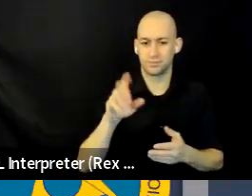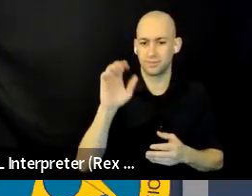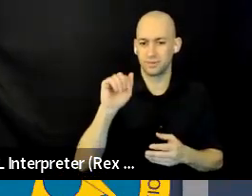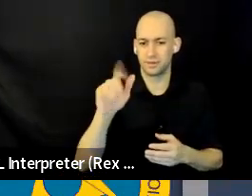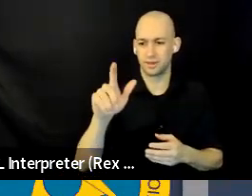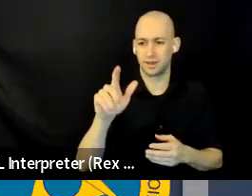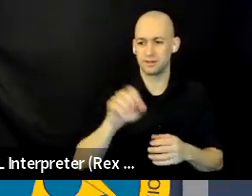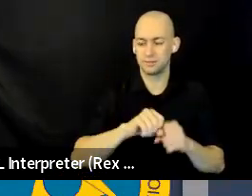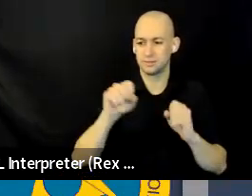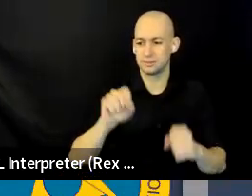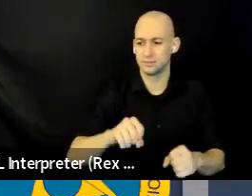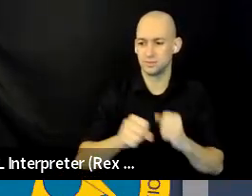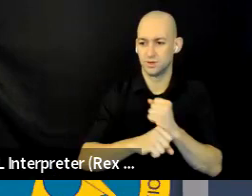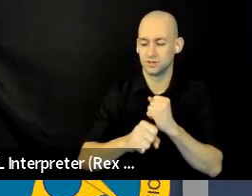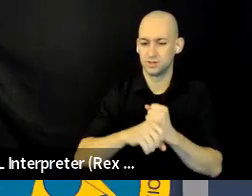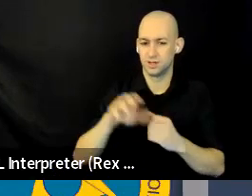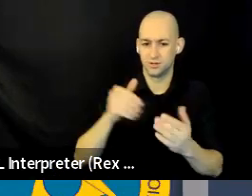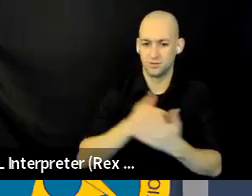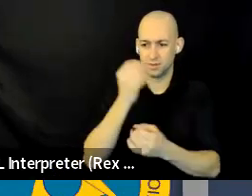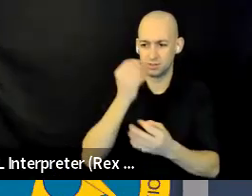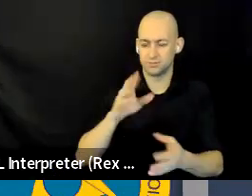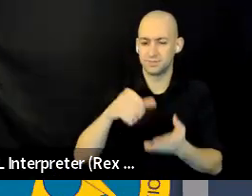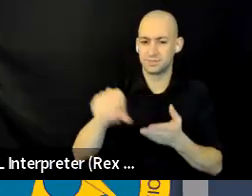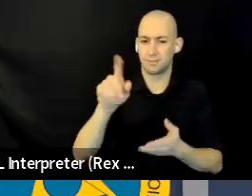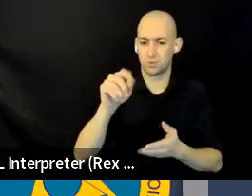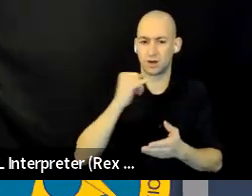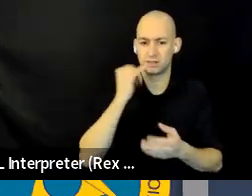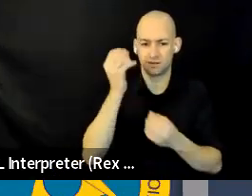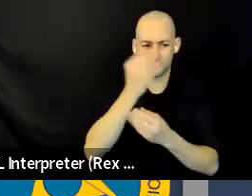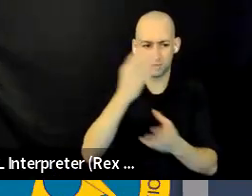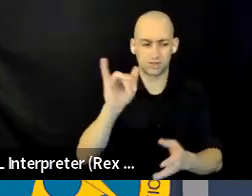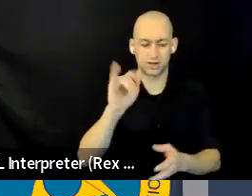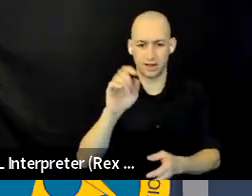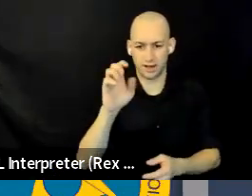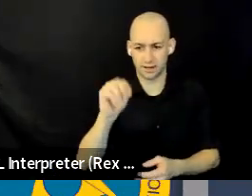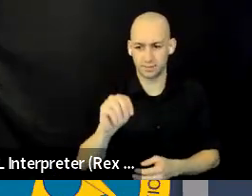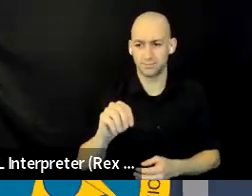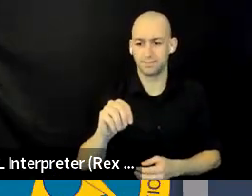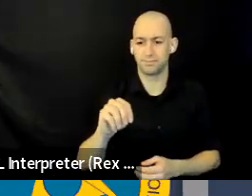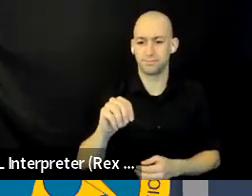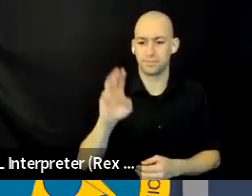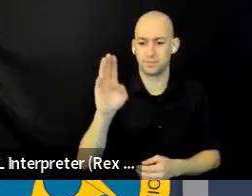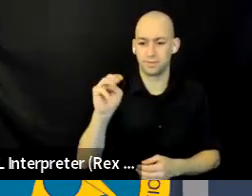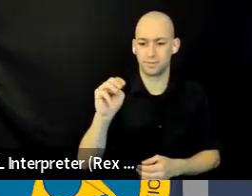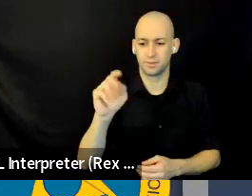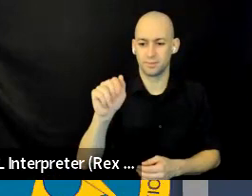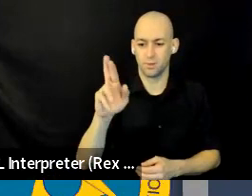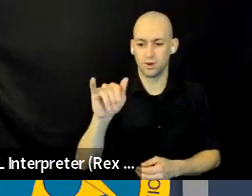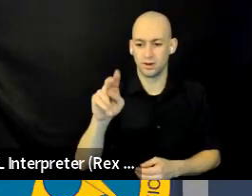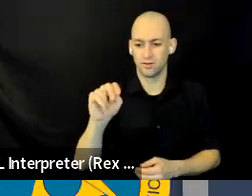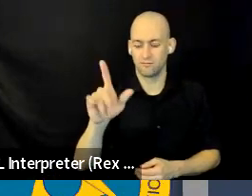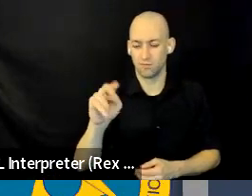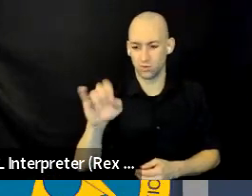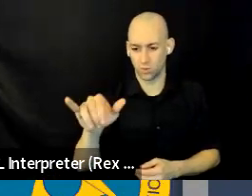Bridget. Thank you. Tab 20 is an informational item. Marlon Flournoy, the division chief from Caltrans,